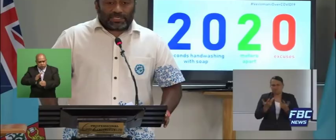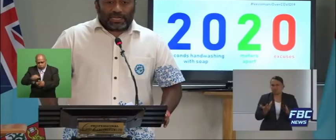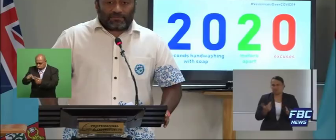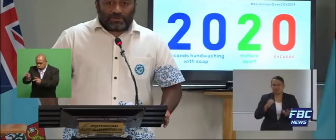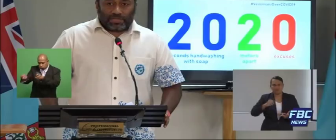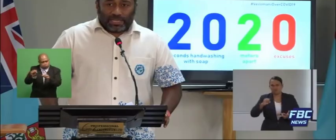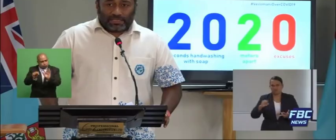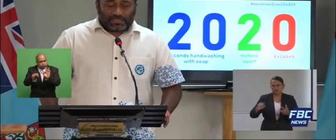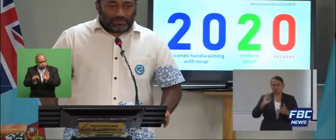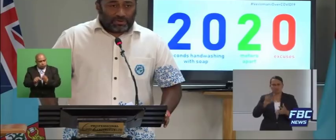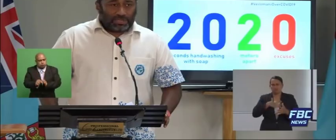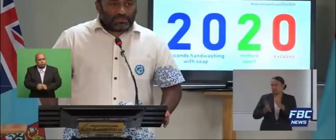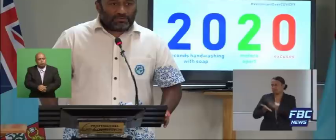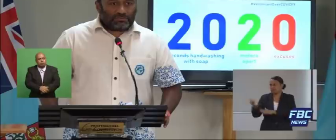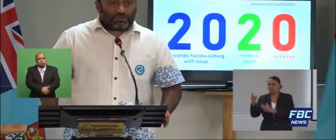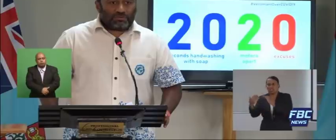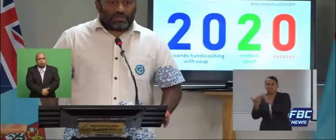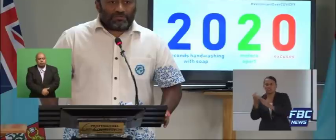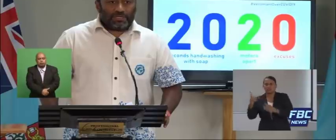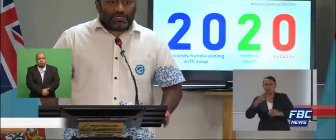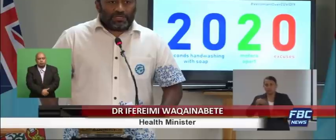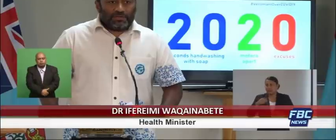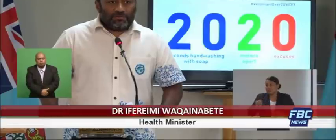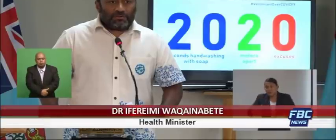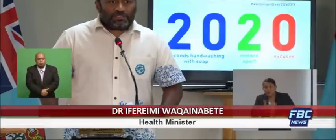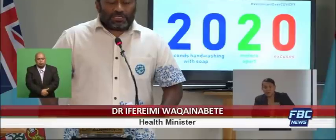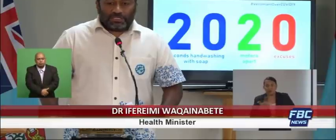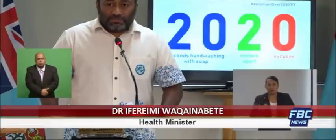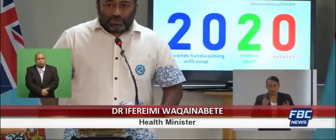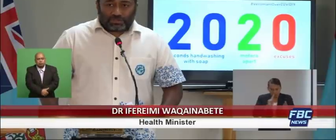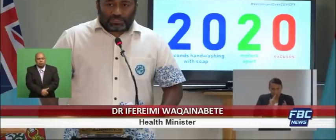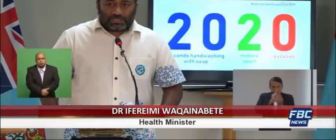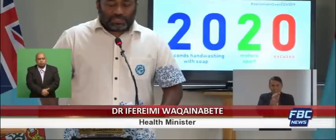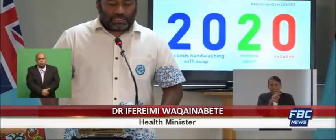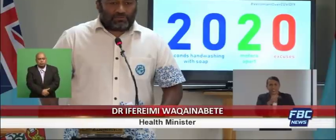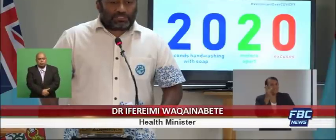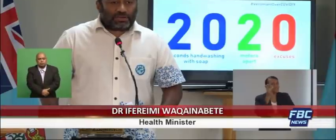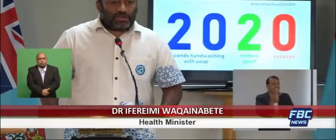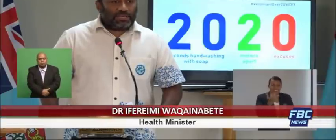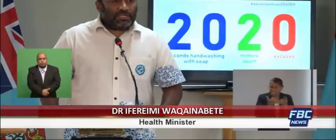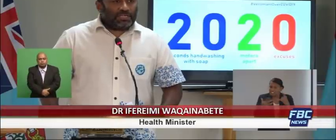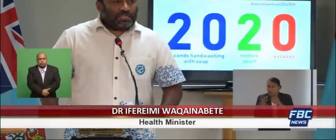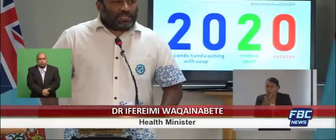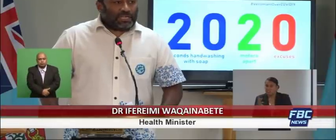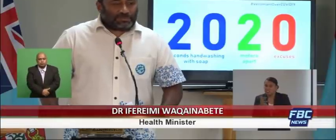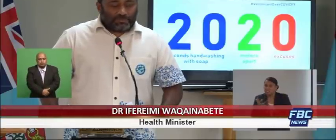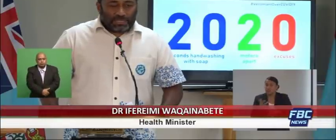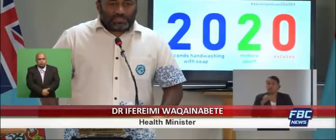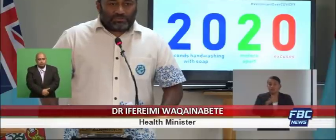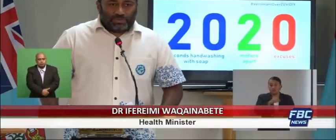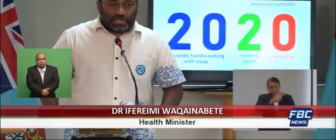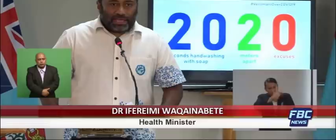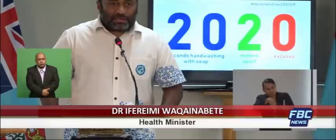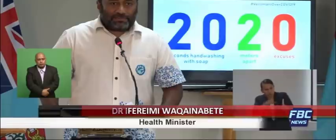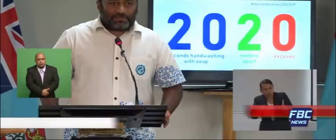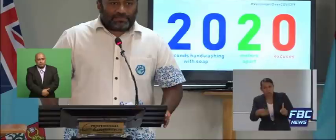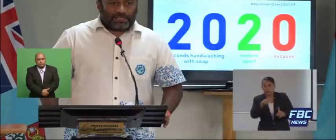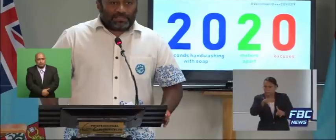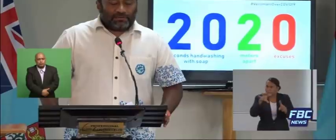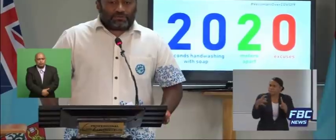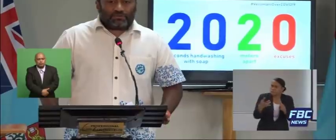health personnel have gone again this morning to talk to them, because it is important that we screen as much as we